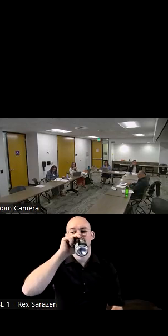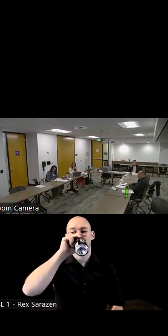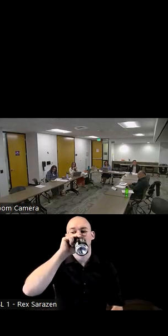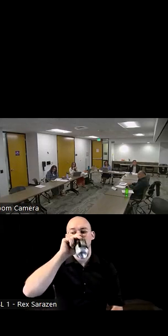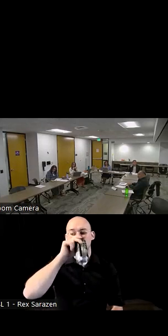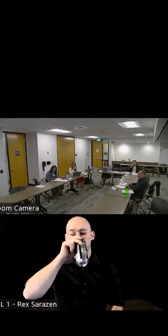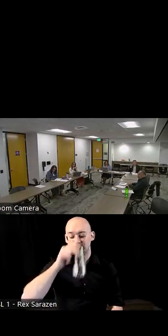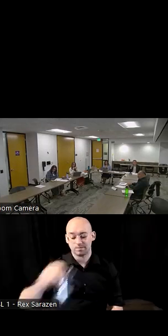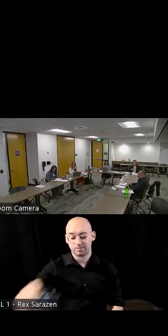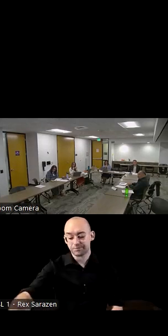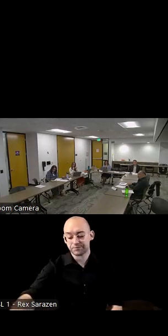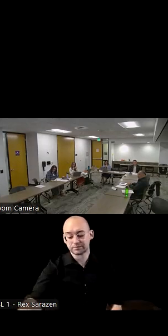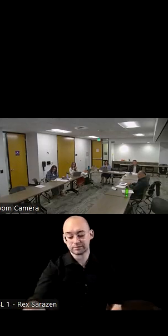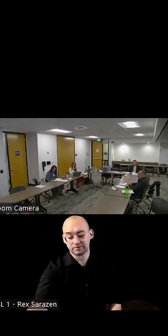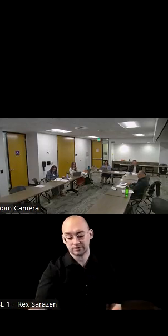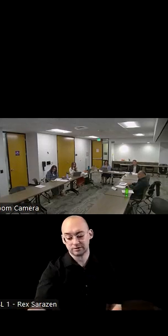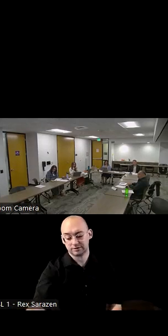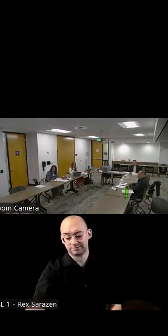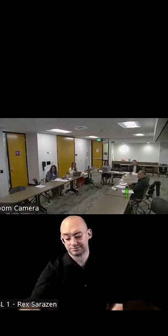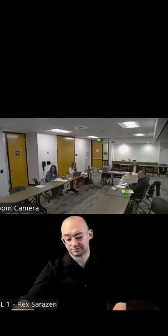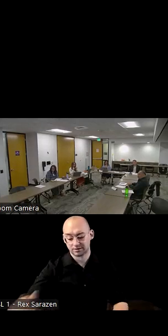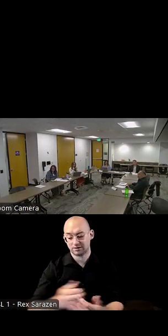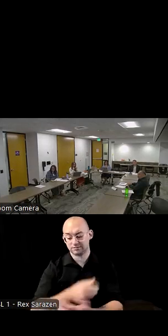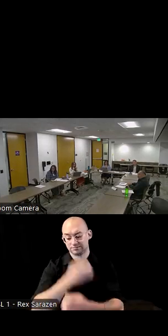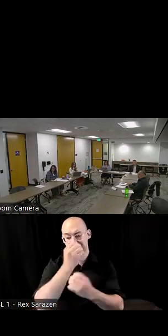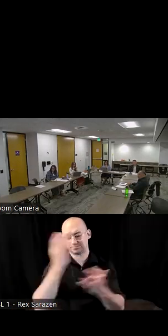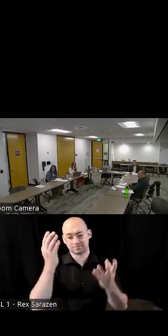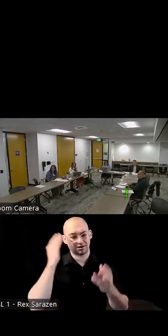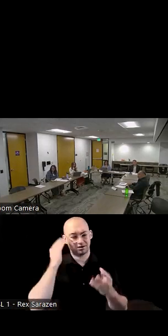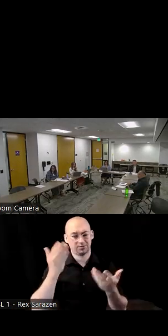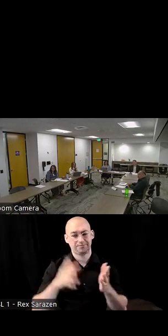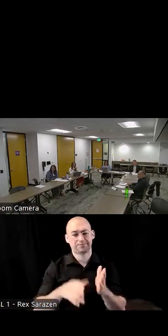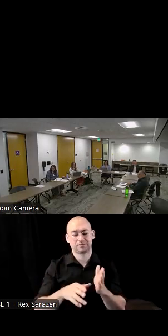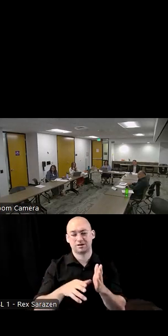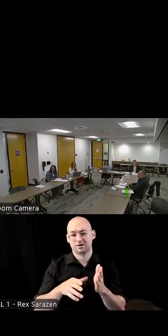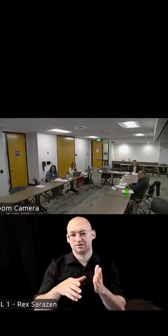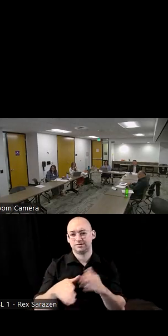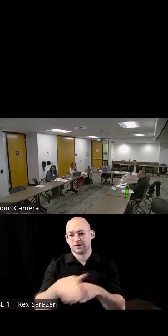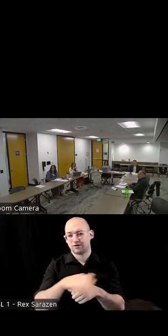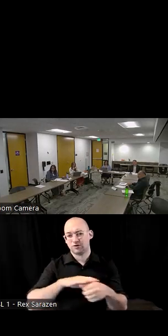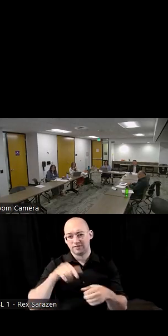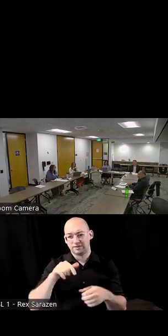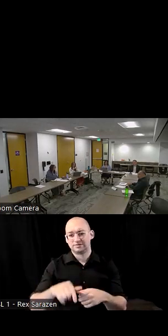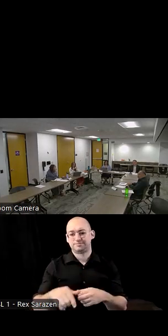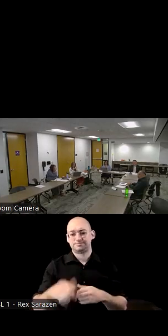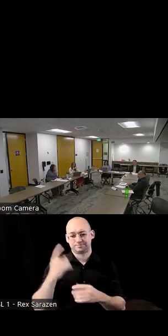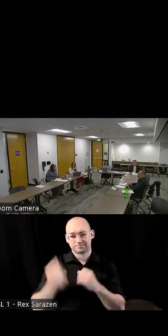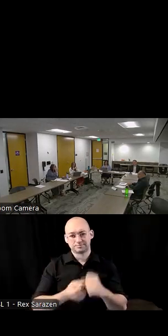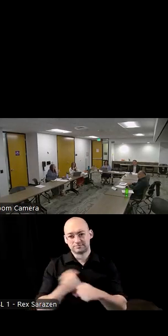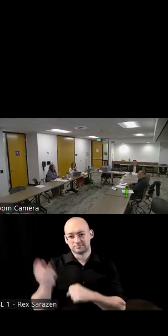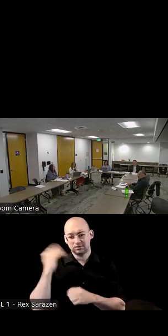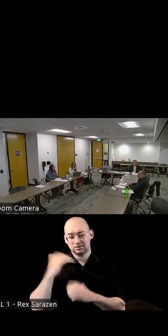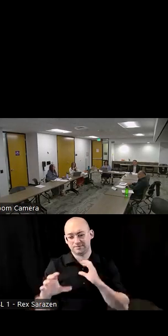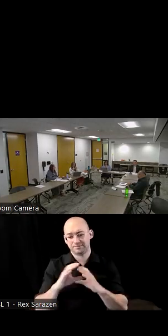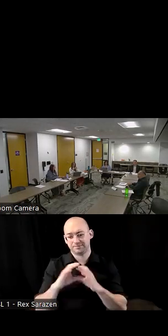So just an update, and I know a lot of this I covered in our prior presentation. Last year, our communications department put out